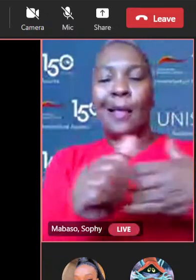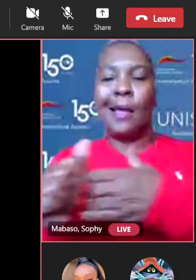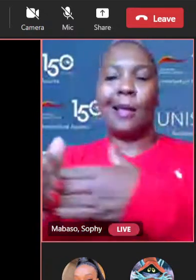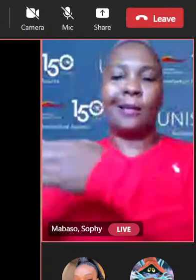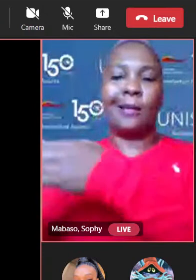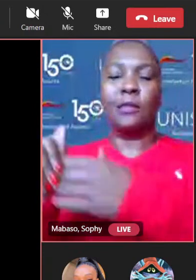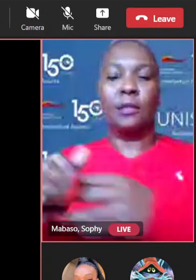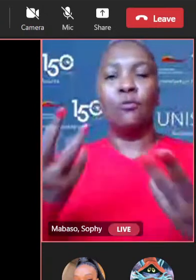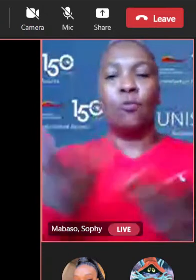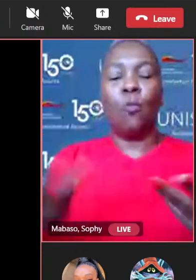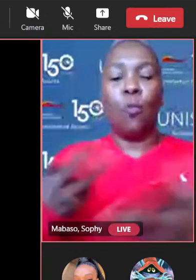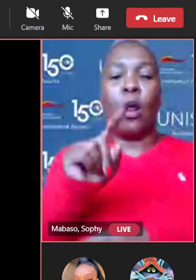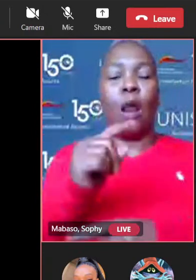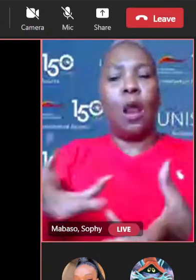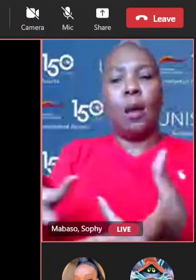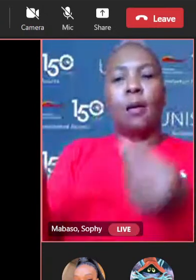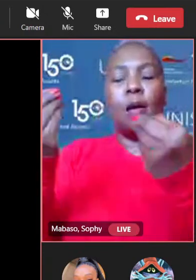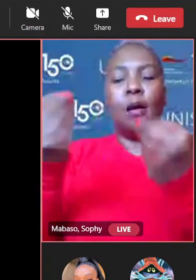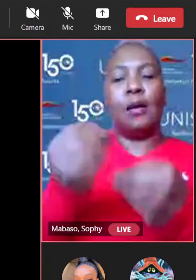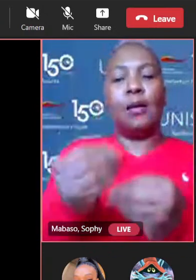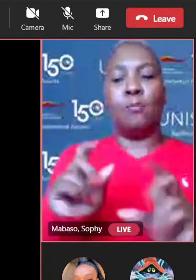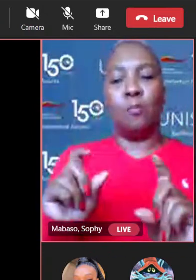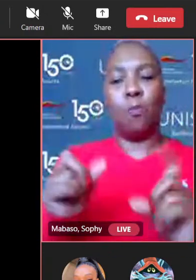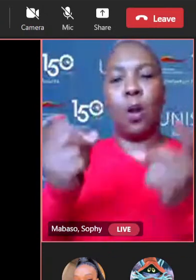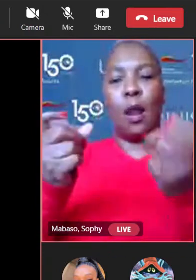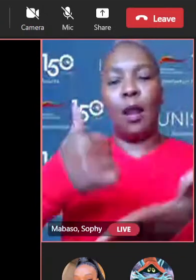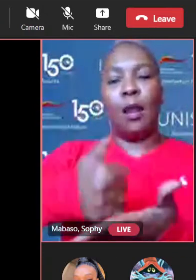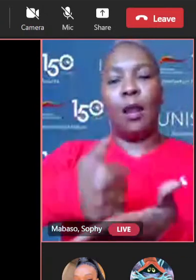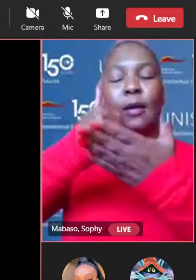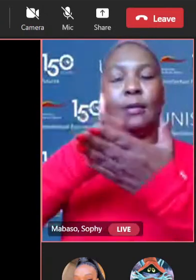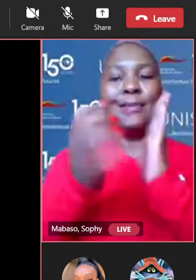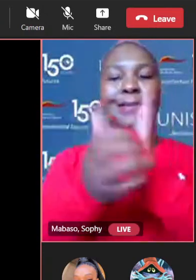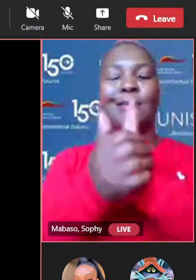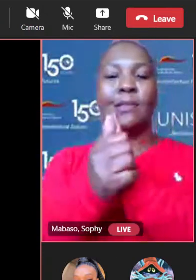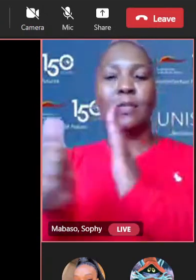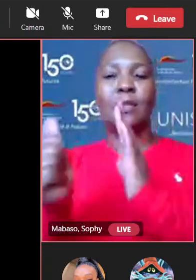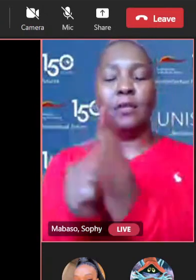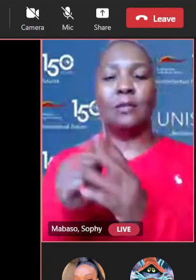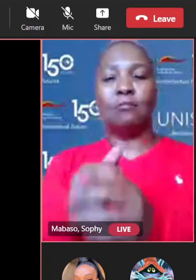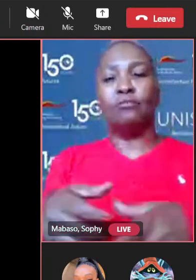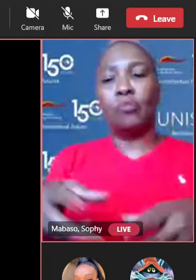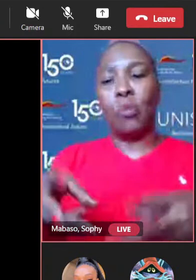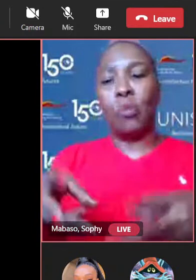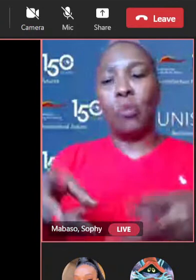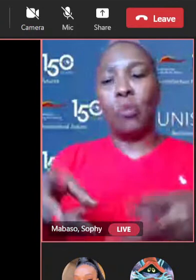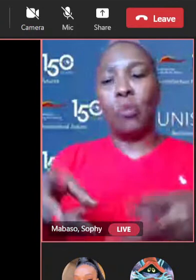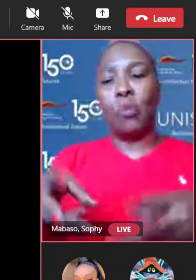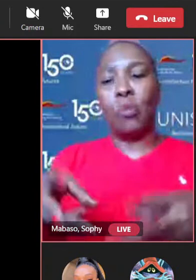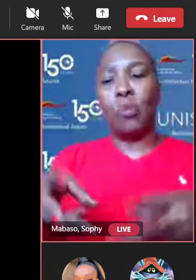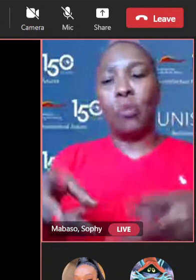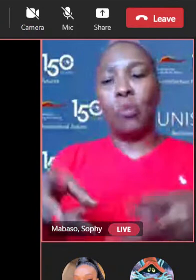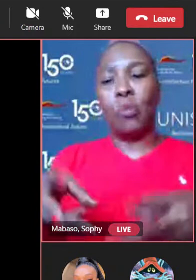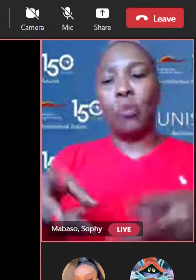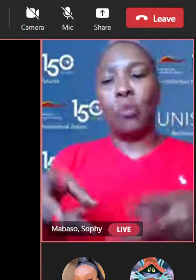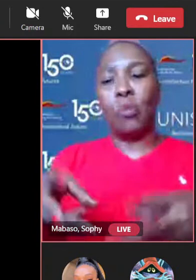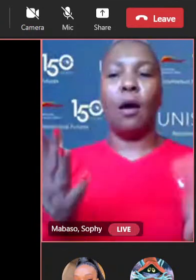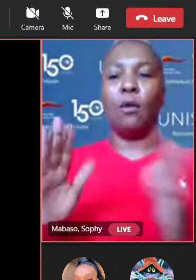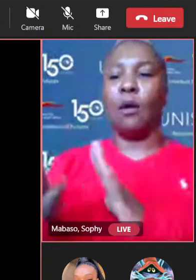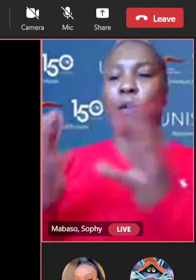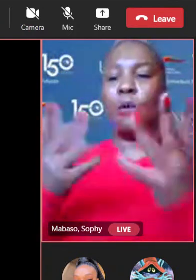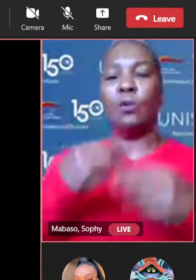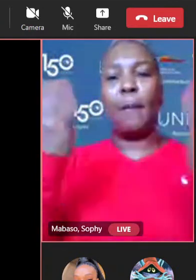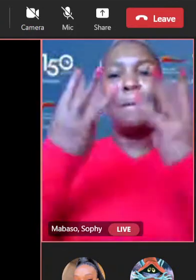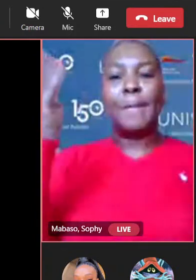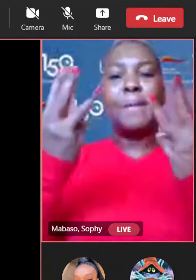where you will get urgent help. The skill set, according to the options, it's for how the people that